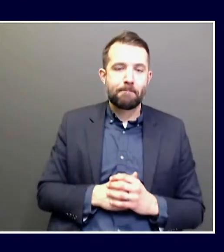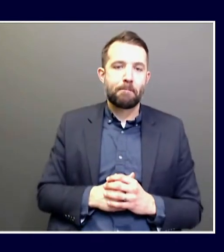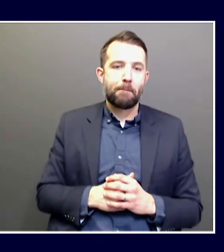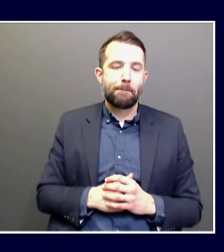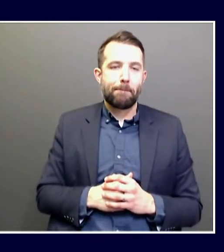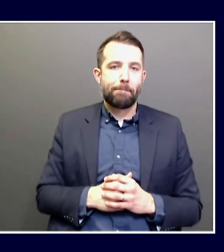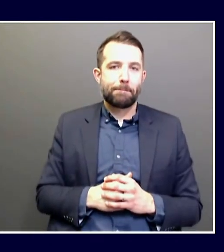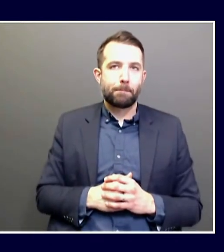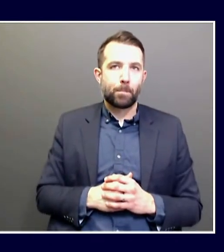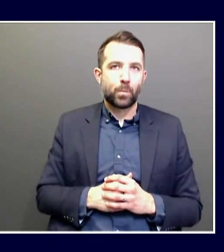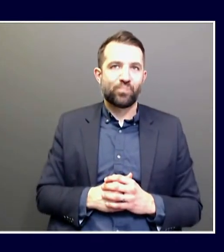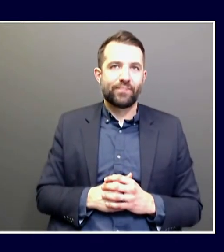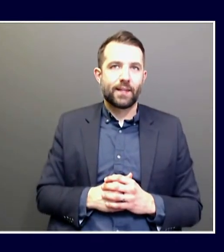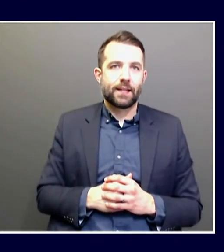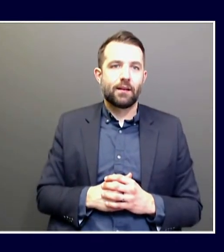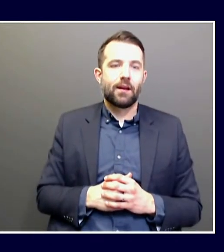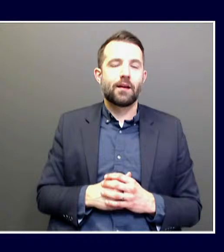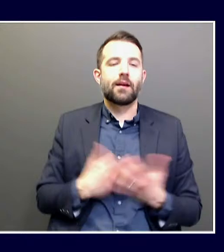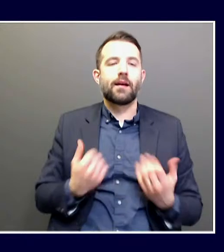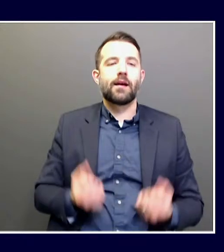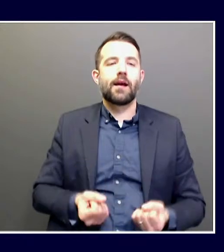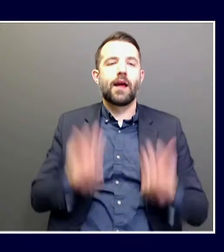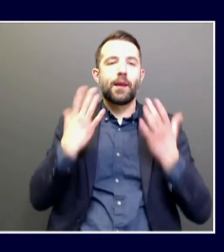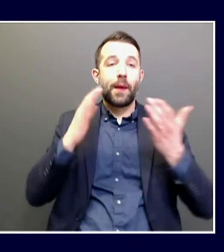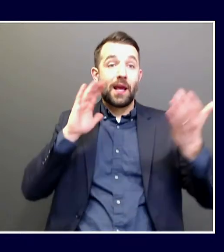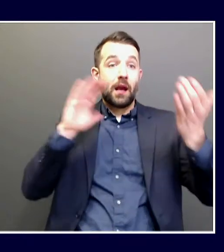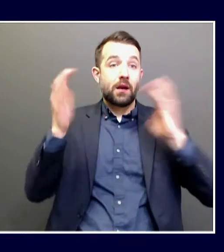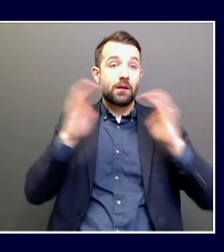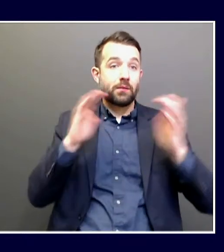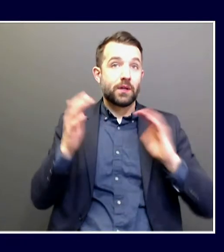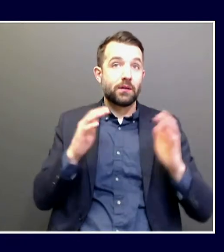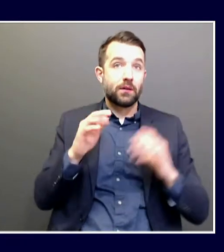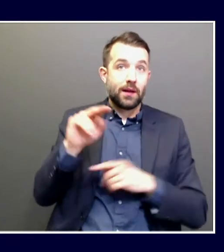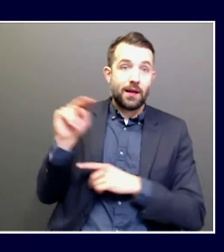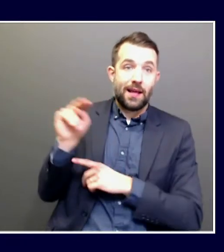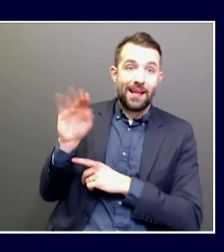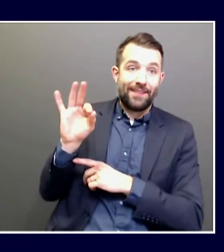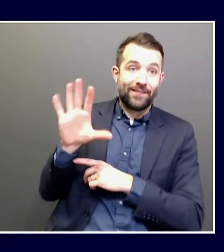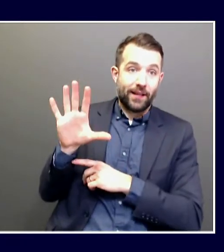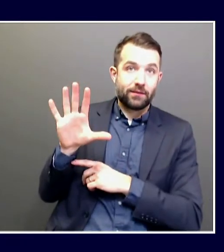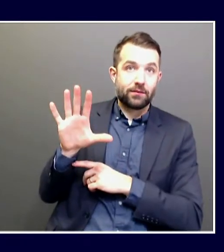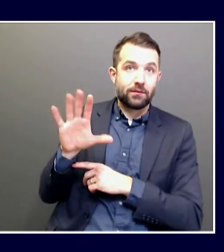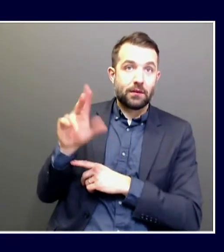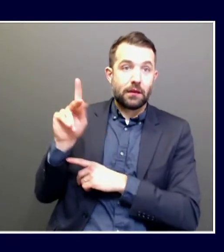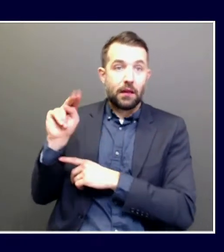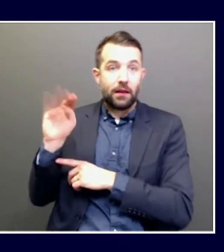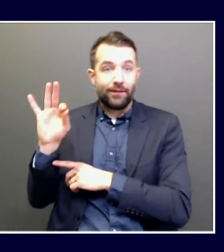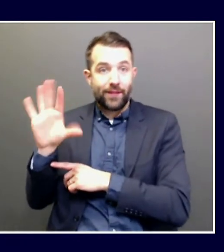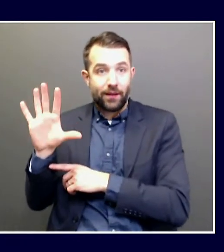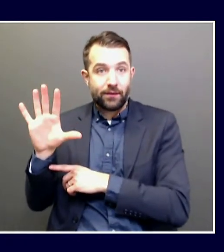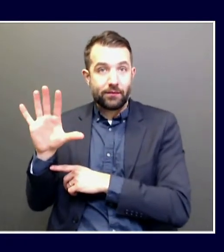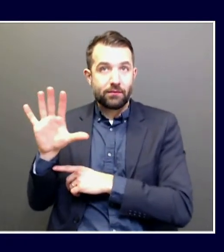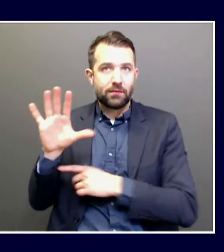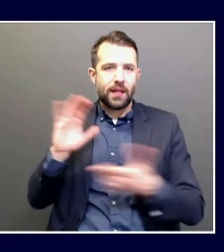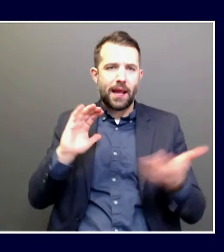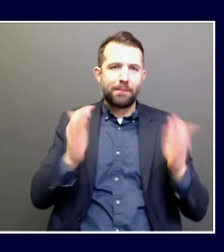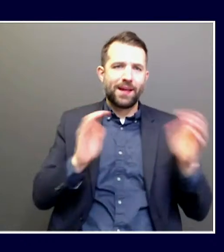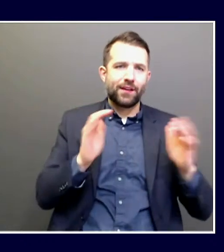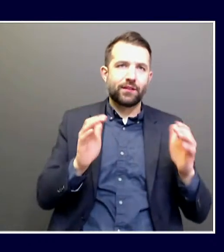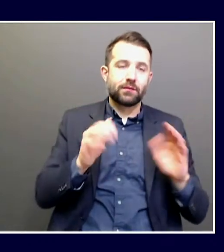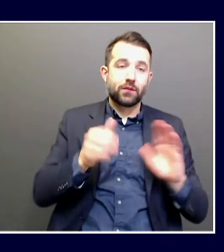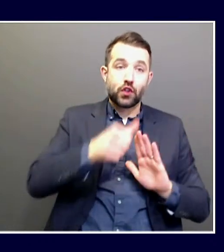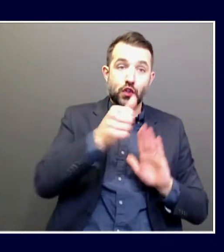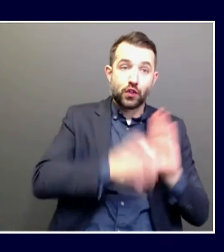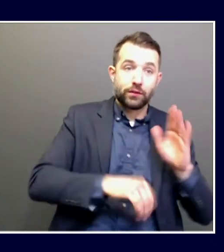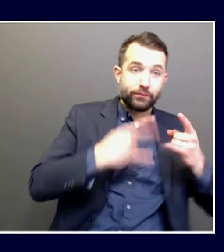effective are the N95, KN95 masks as compared to the surgical masks or the cloth